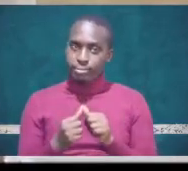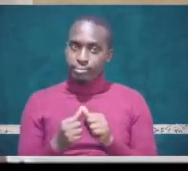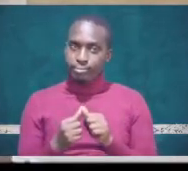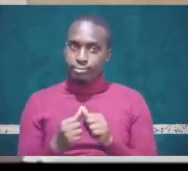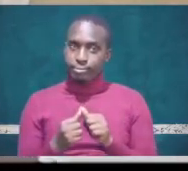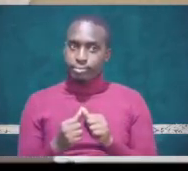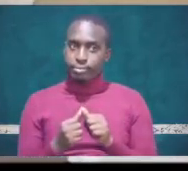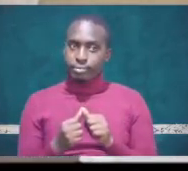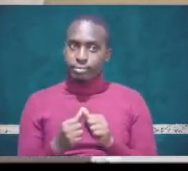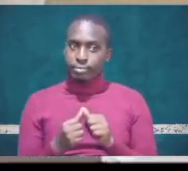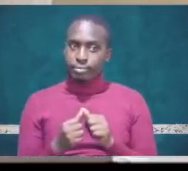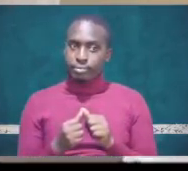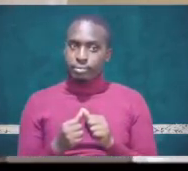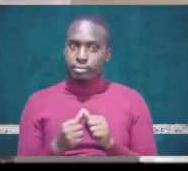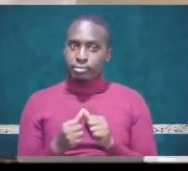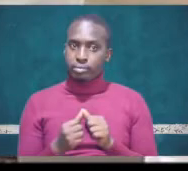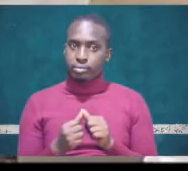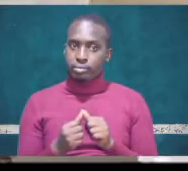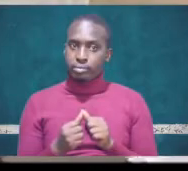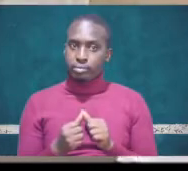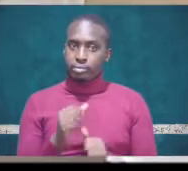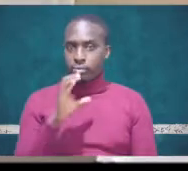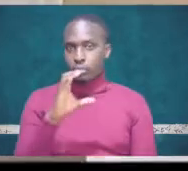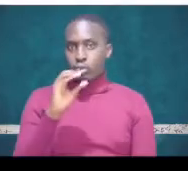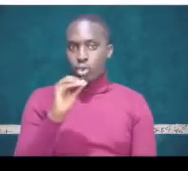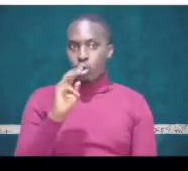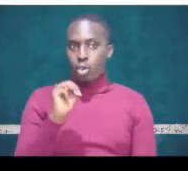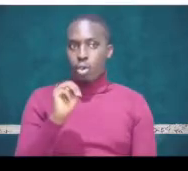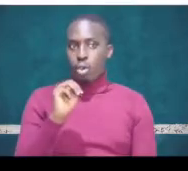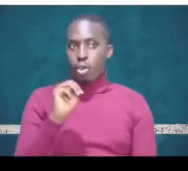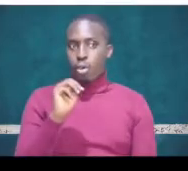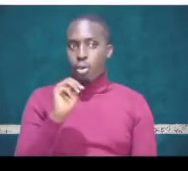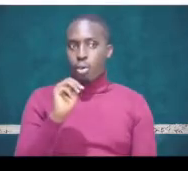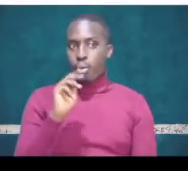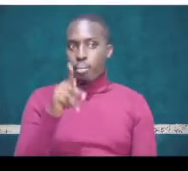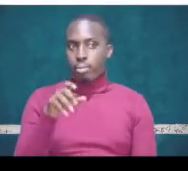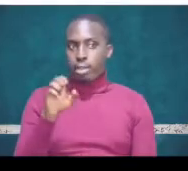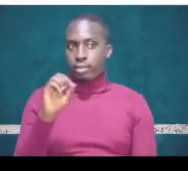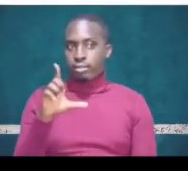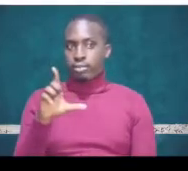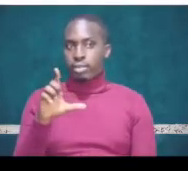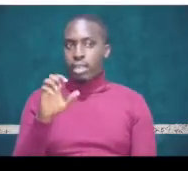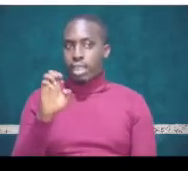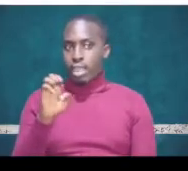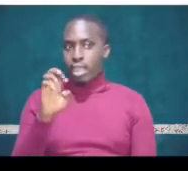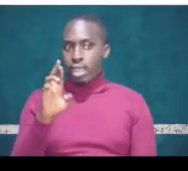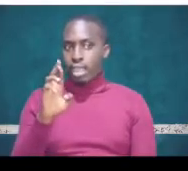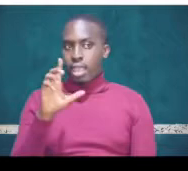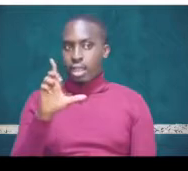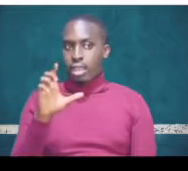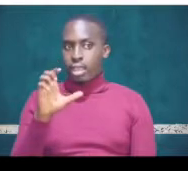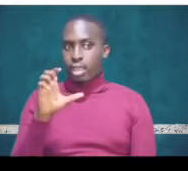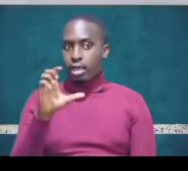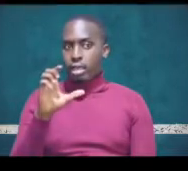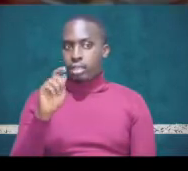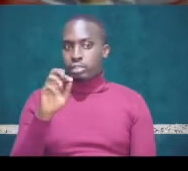the complex electrical circuit. It is unit number 5. And